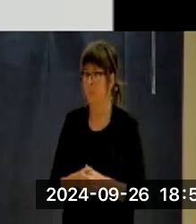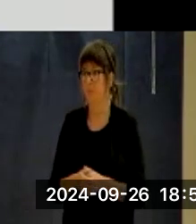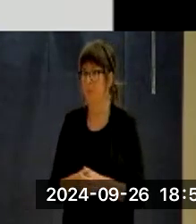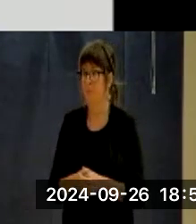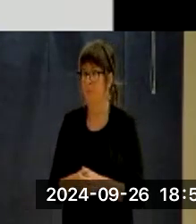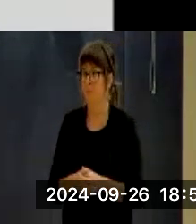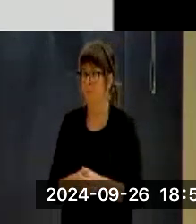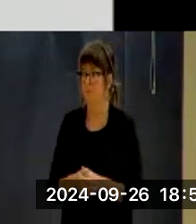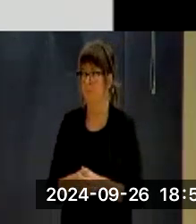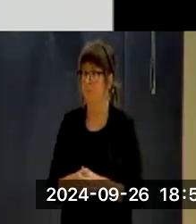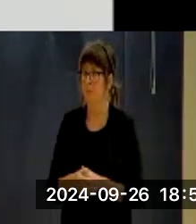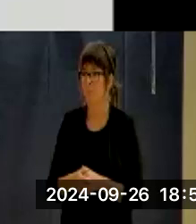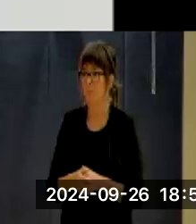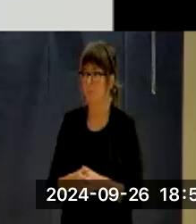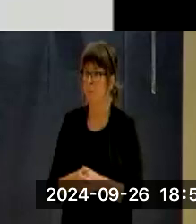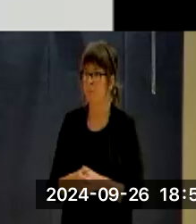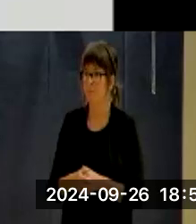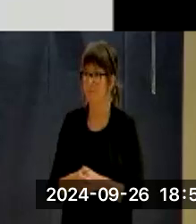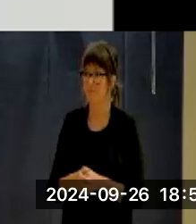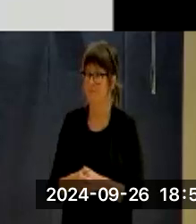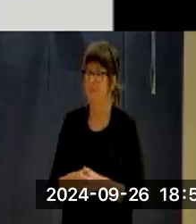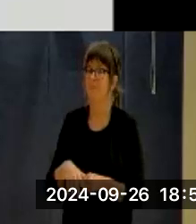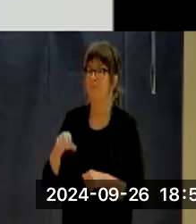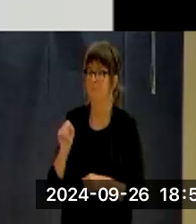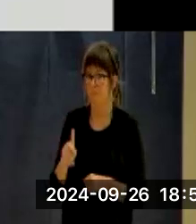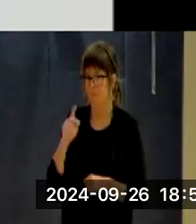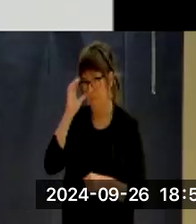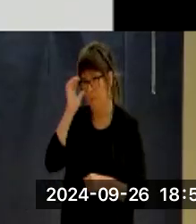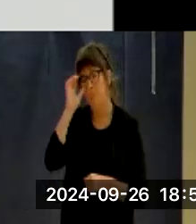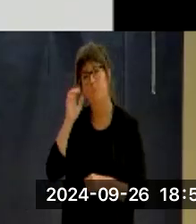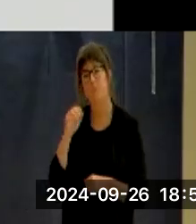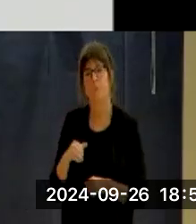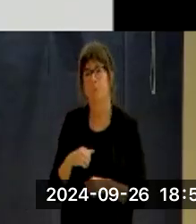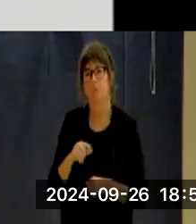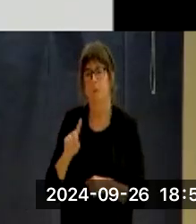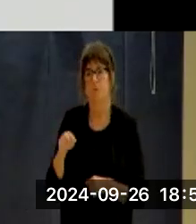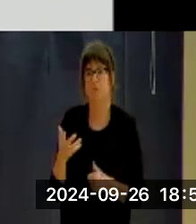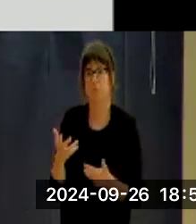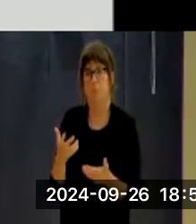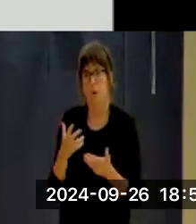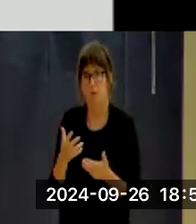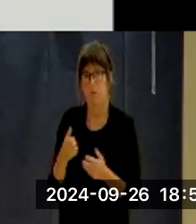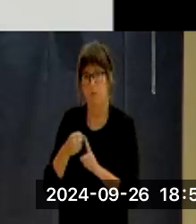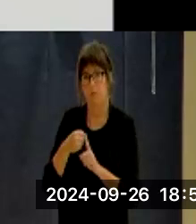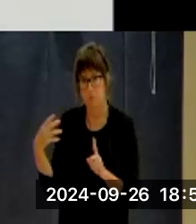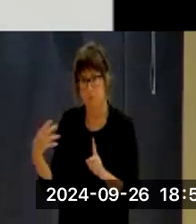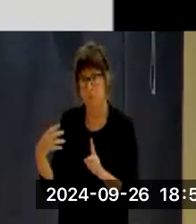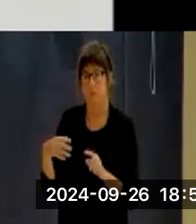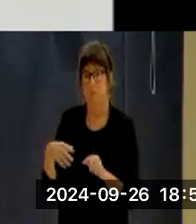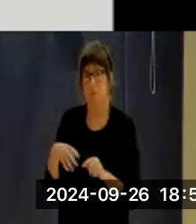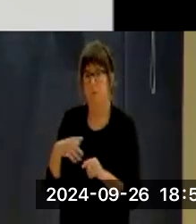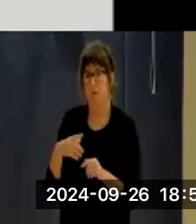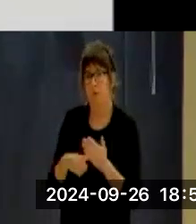Fiddle with it till it works. Oh, There you go. So I just want to expound on Eric